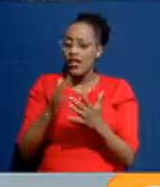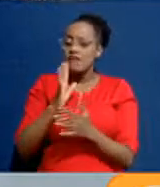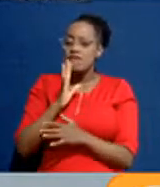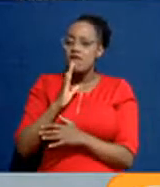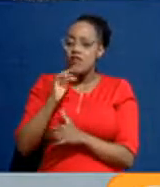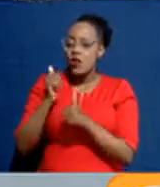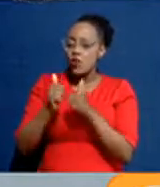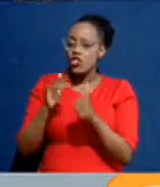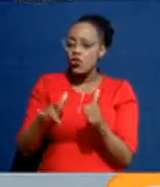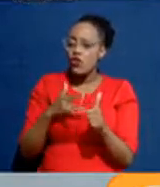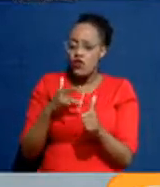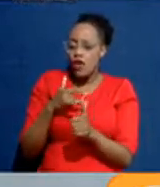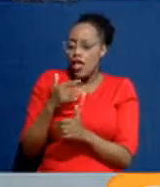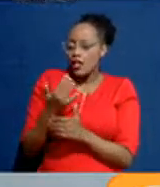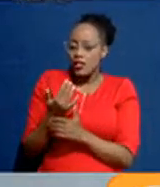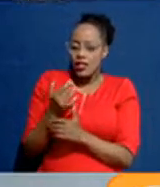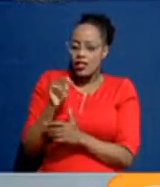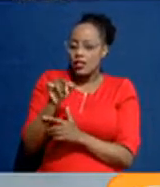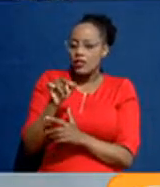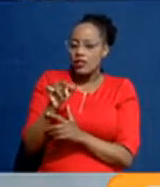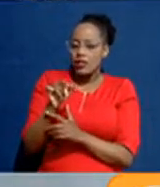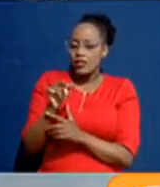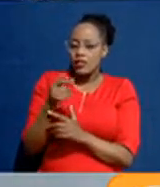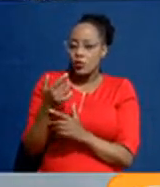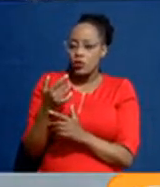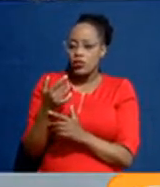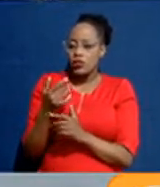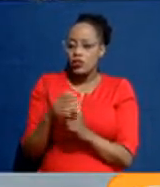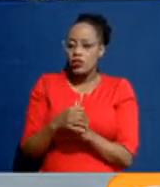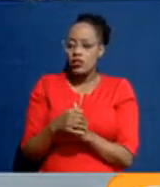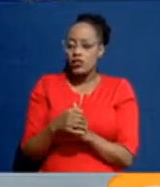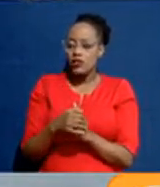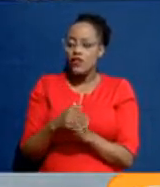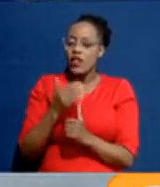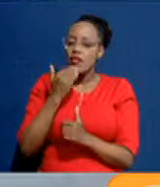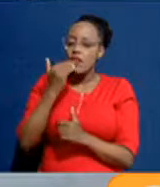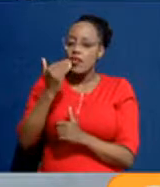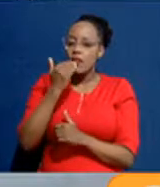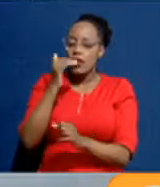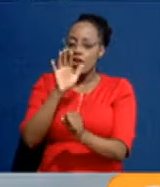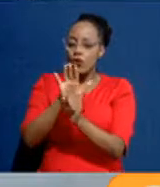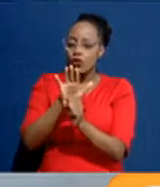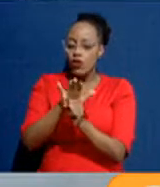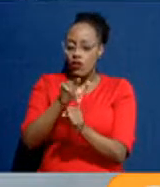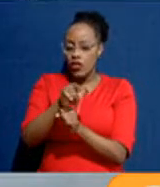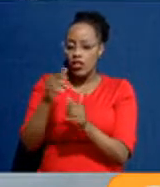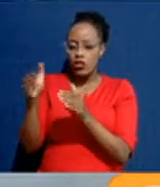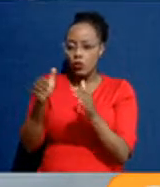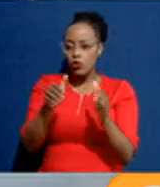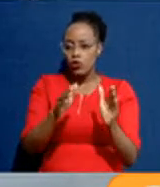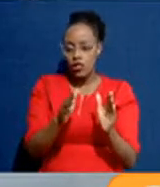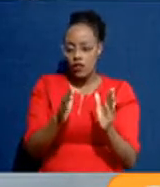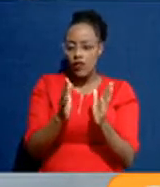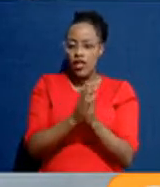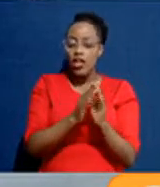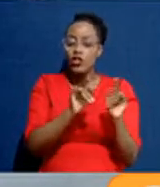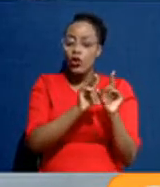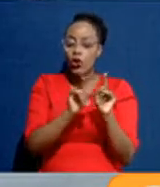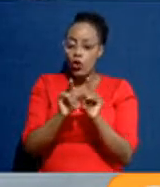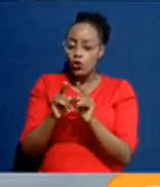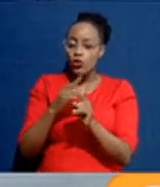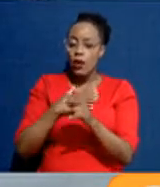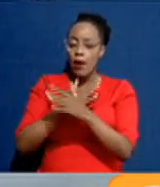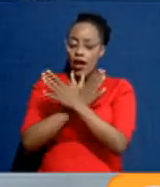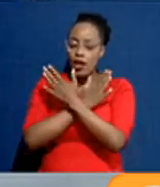are they becoming of a member of the executive? Yeah, Trevor, thank you so much for this opportunity. And also let me join my